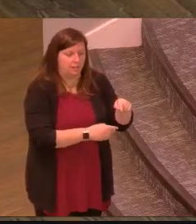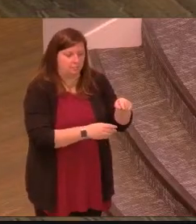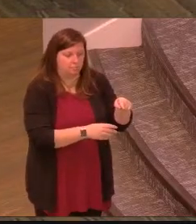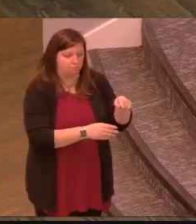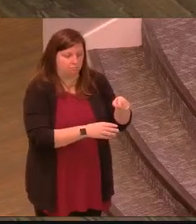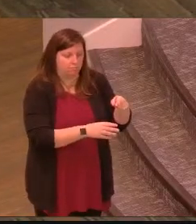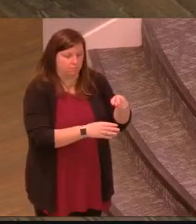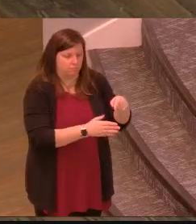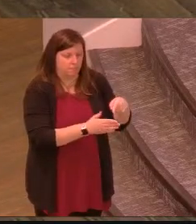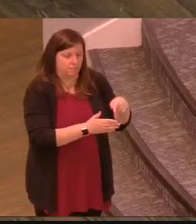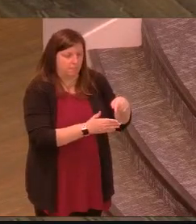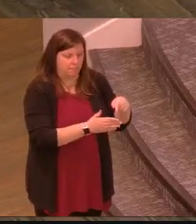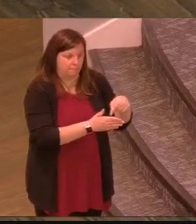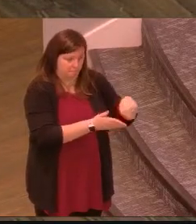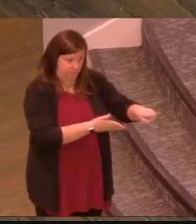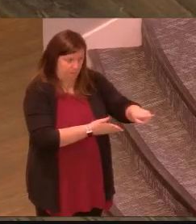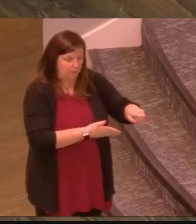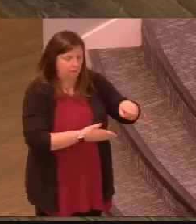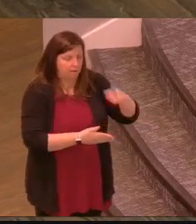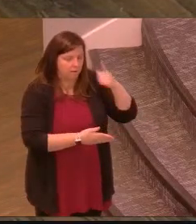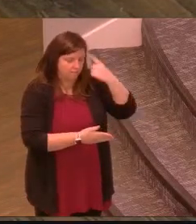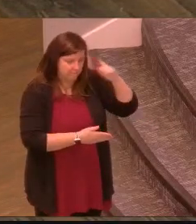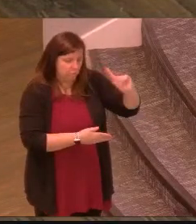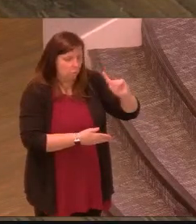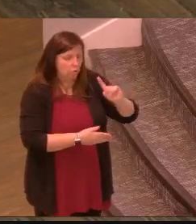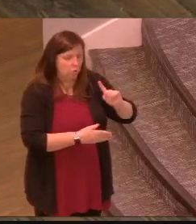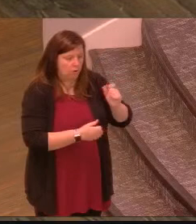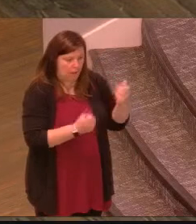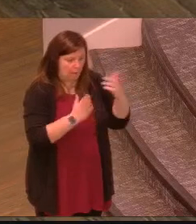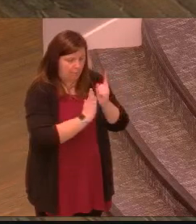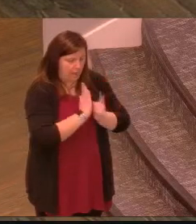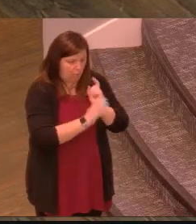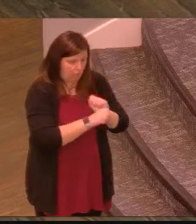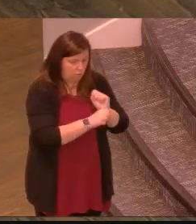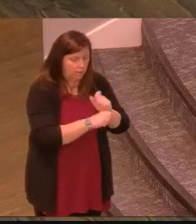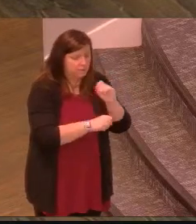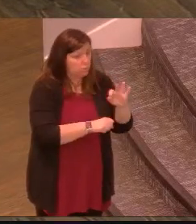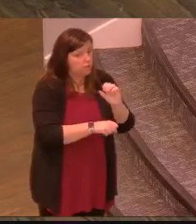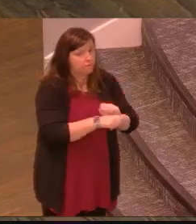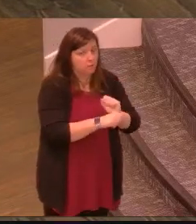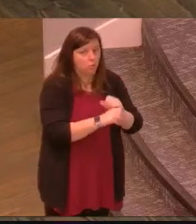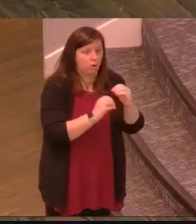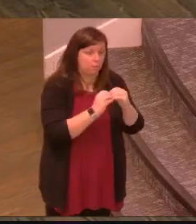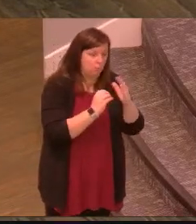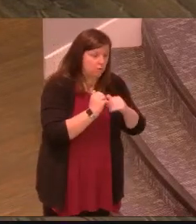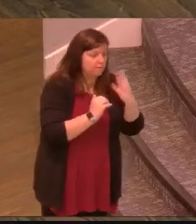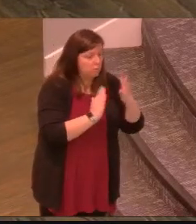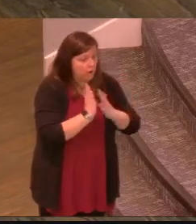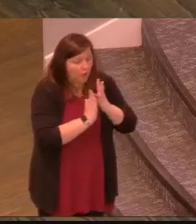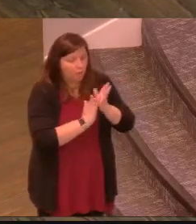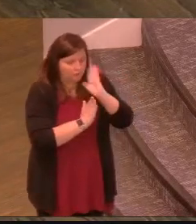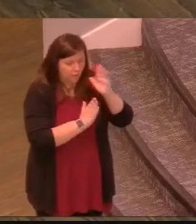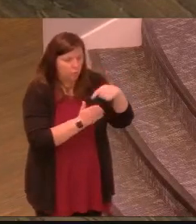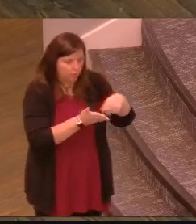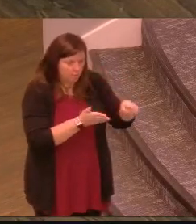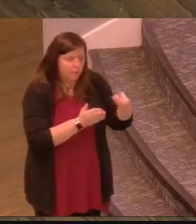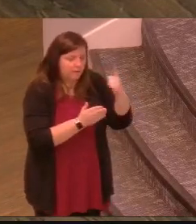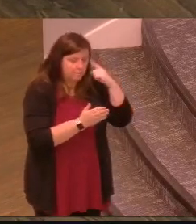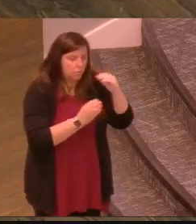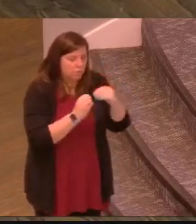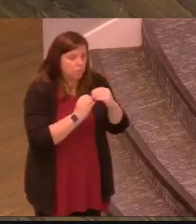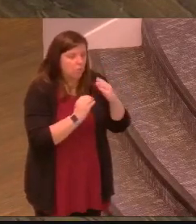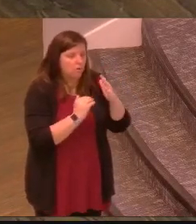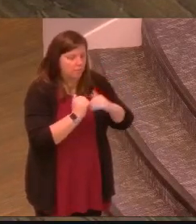work more than 4 hours a day, they're going to get paid for more than 4 hours a day. But having